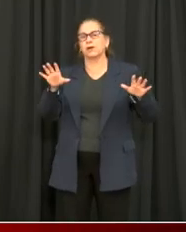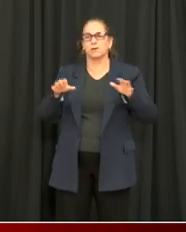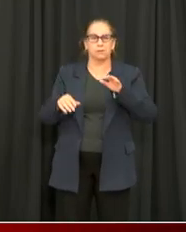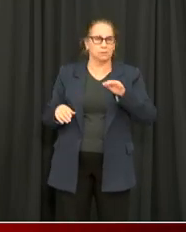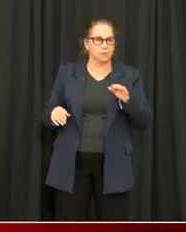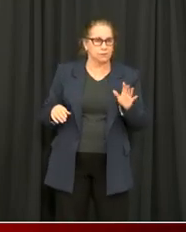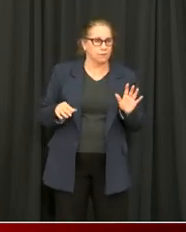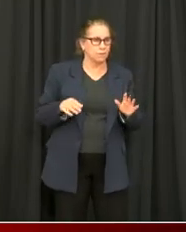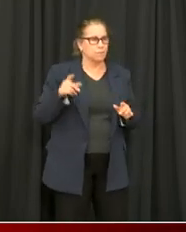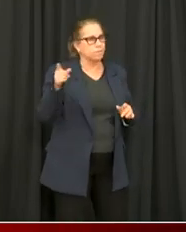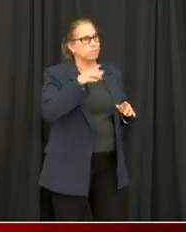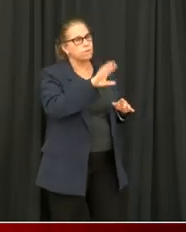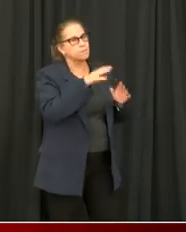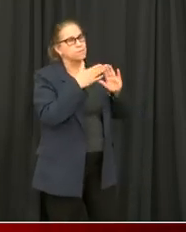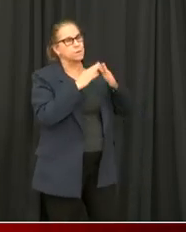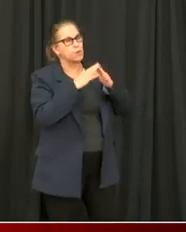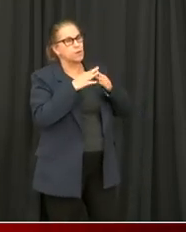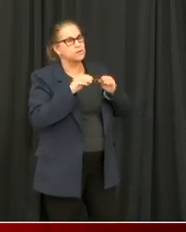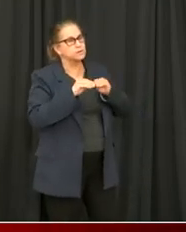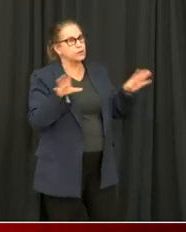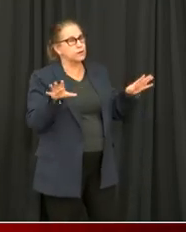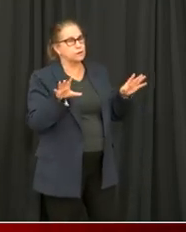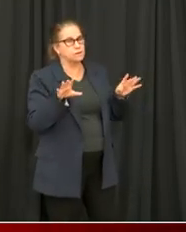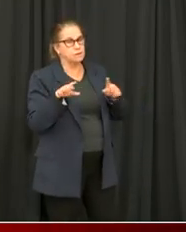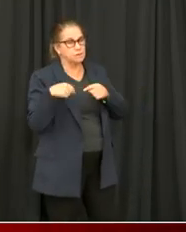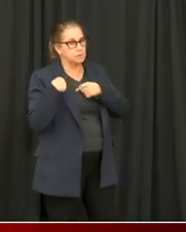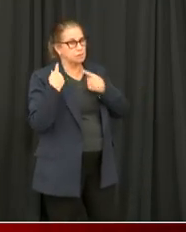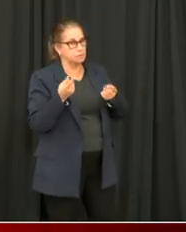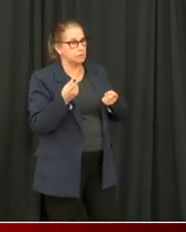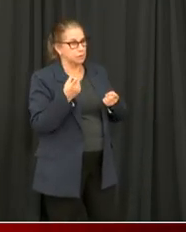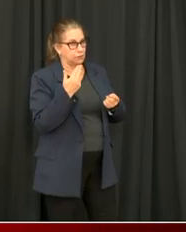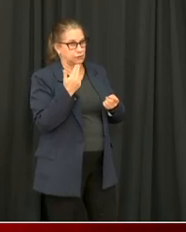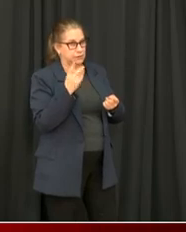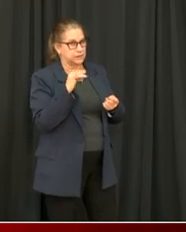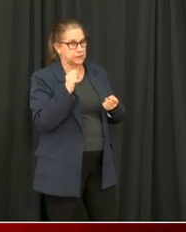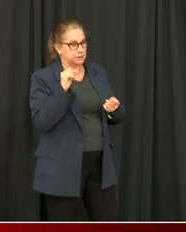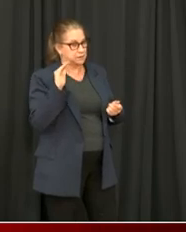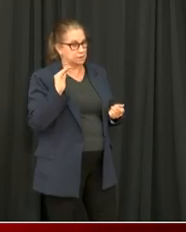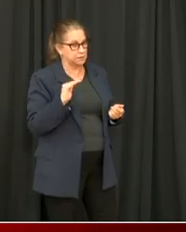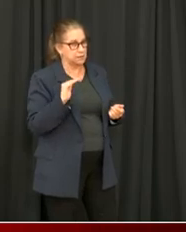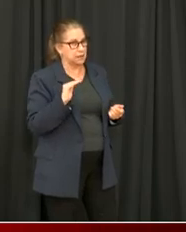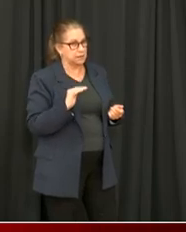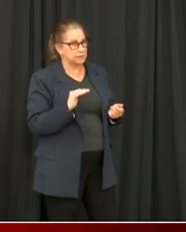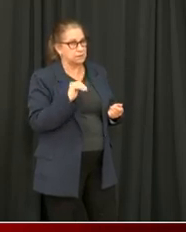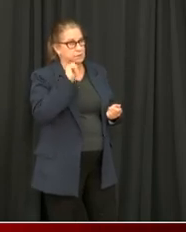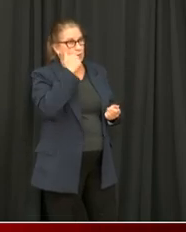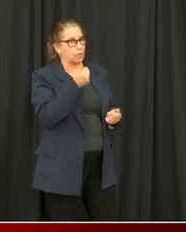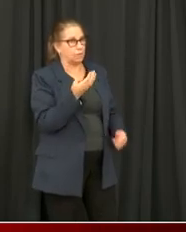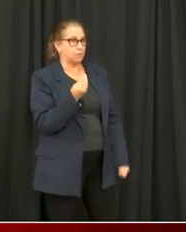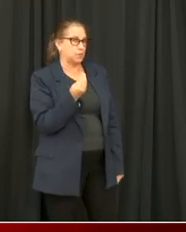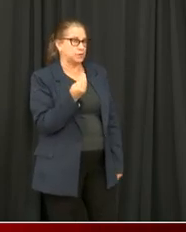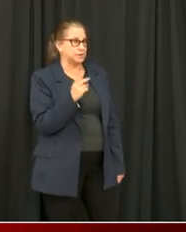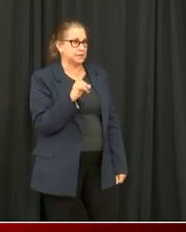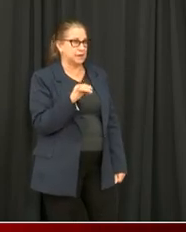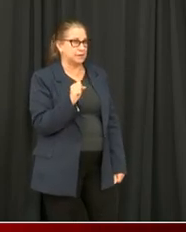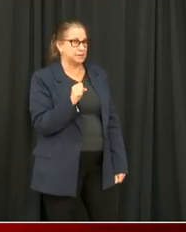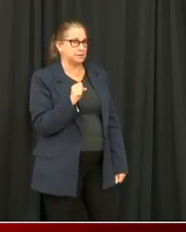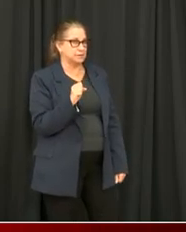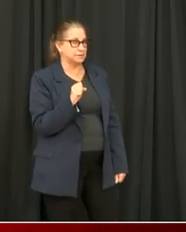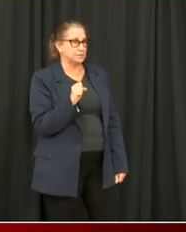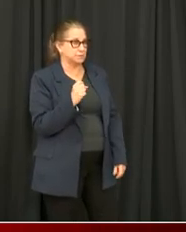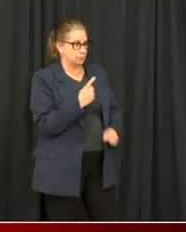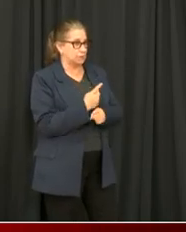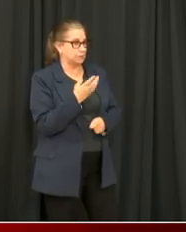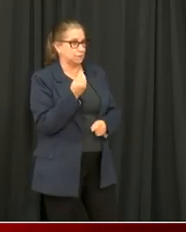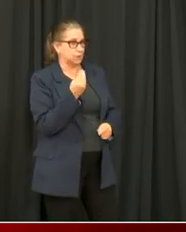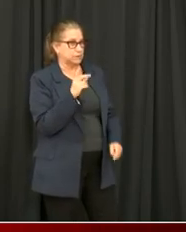at 13 today. Yes. So you got one more day to be there. But Yes. The bigger deficit is in the contact tracing.